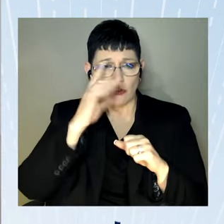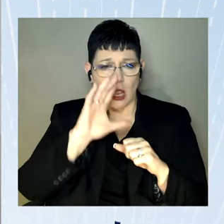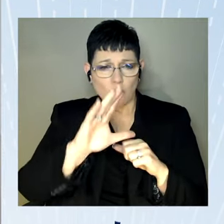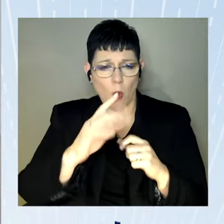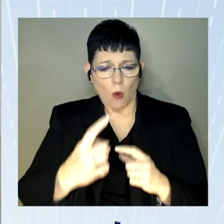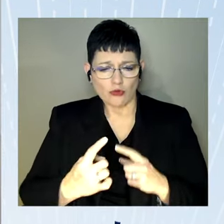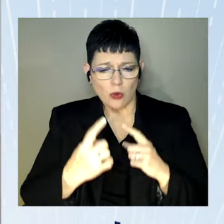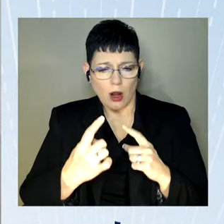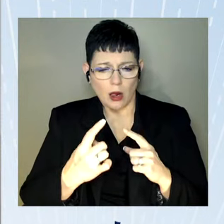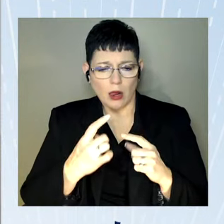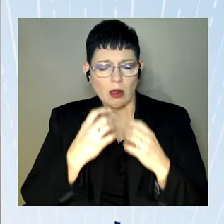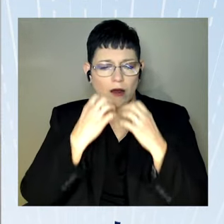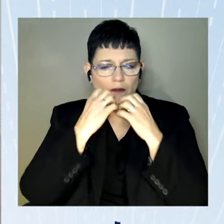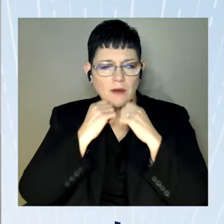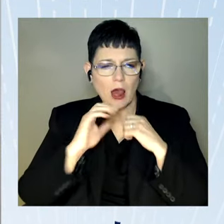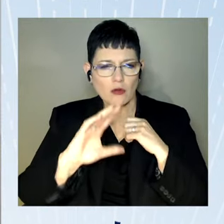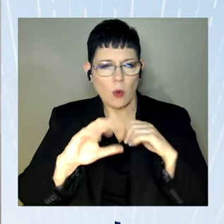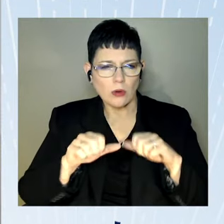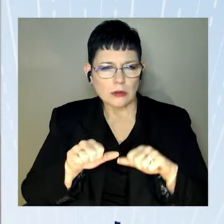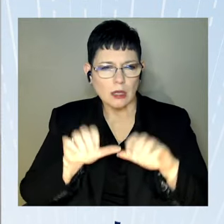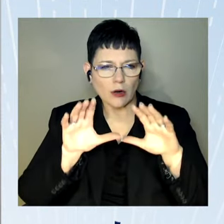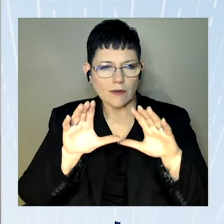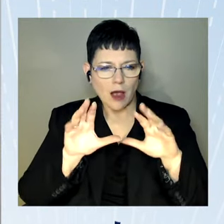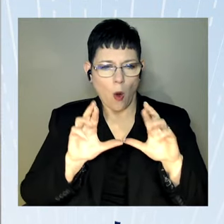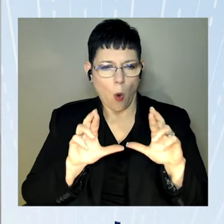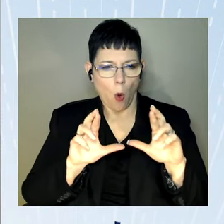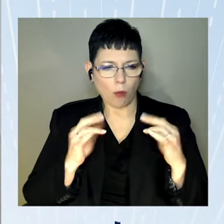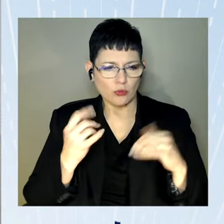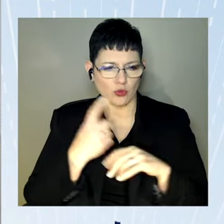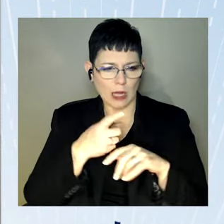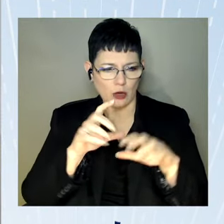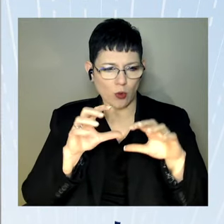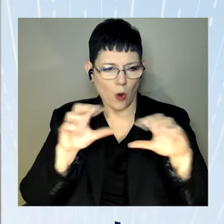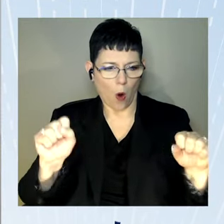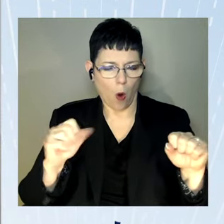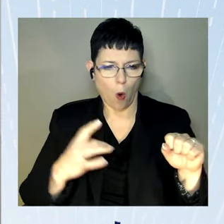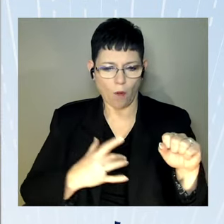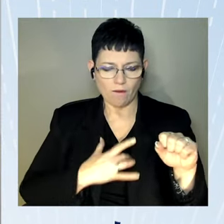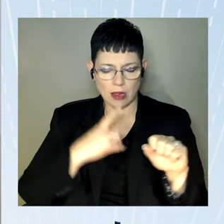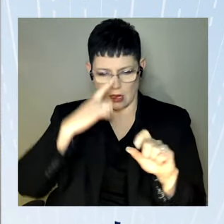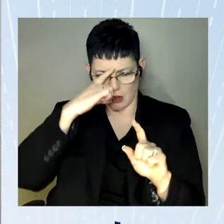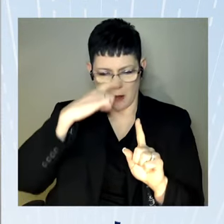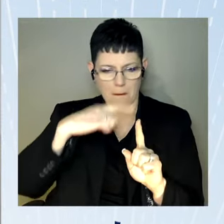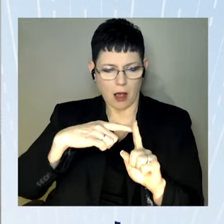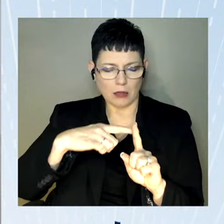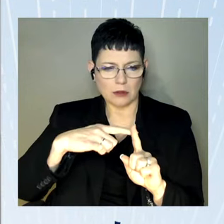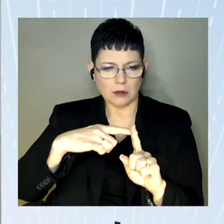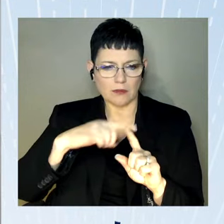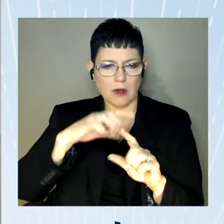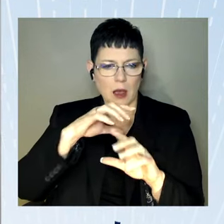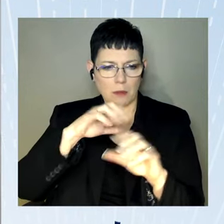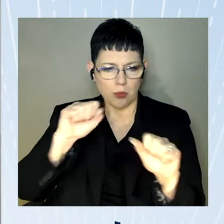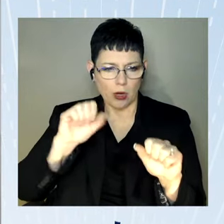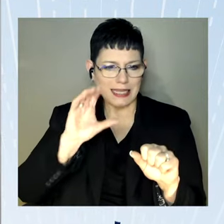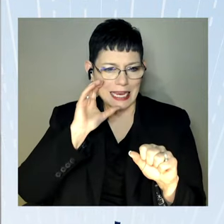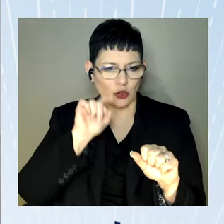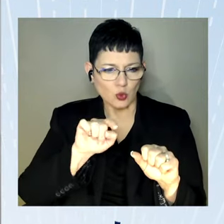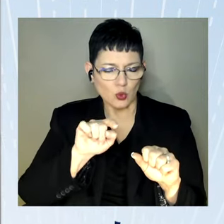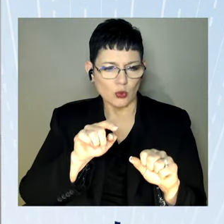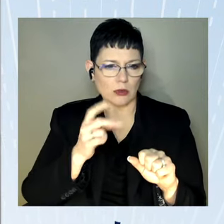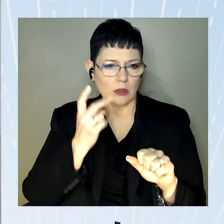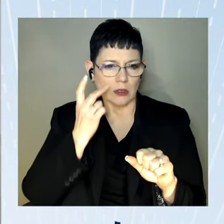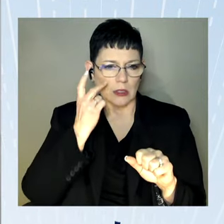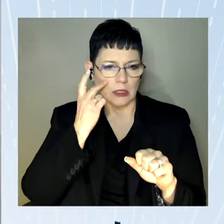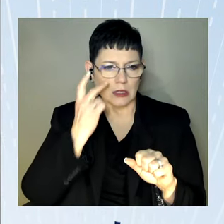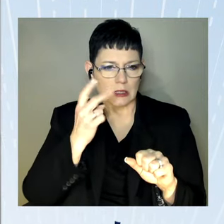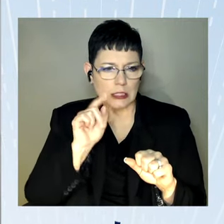you leave here today feeling more hopeful, knowing that our president hears you, he sees you, and that